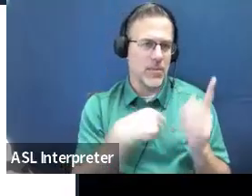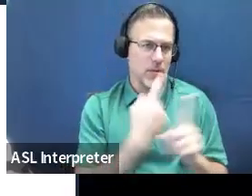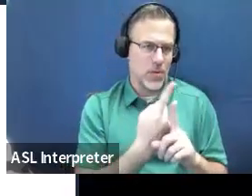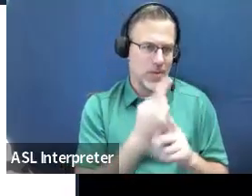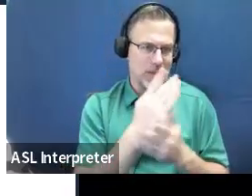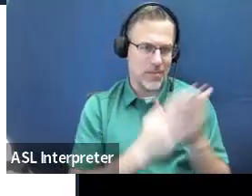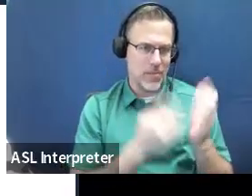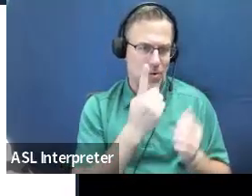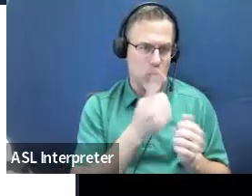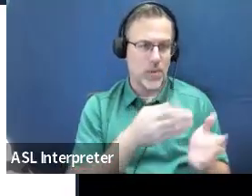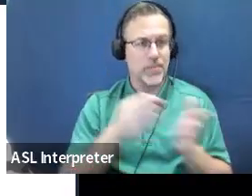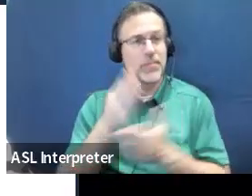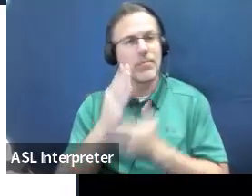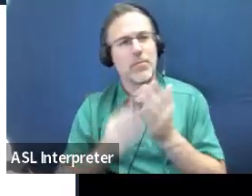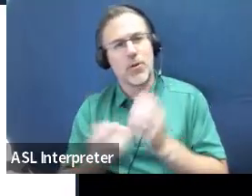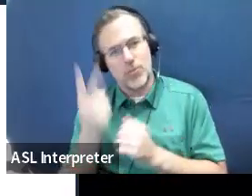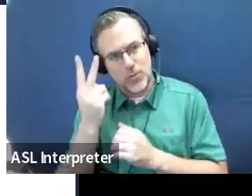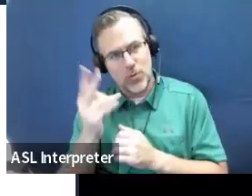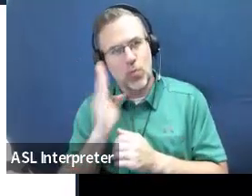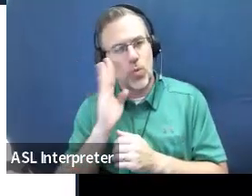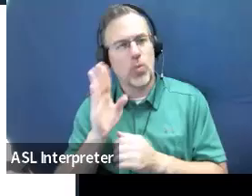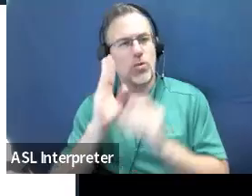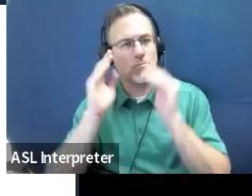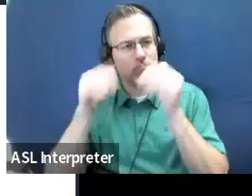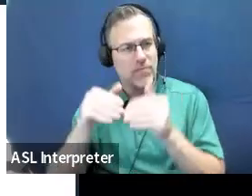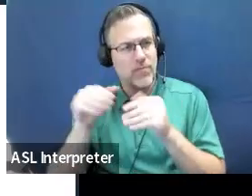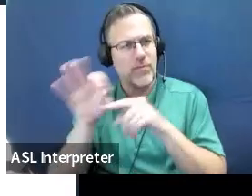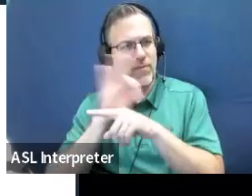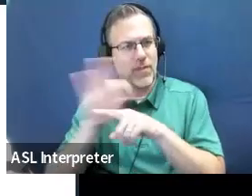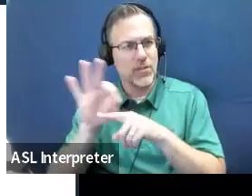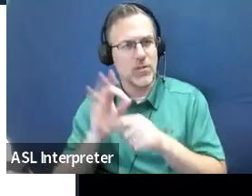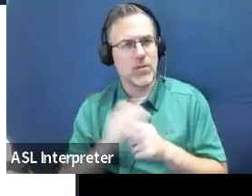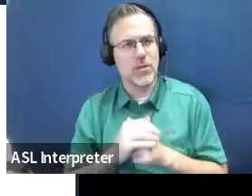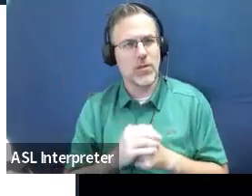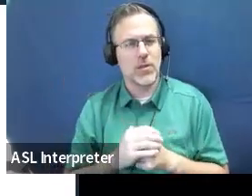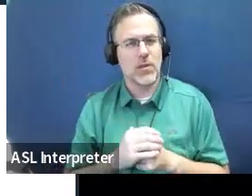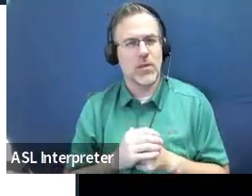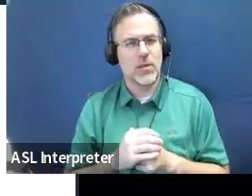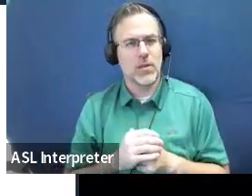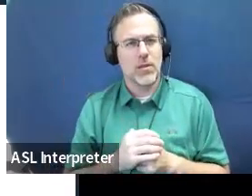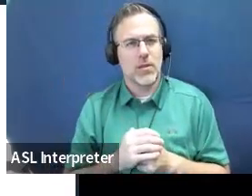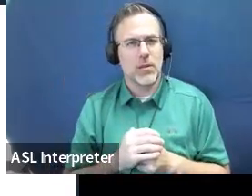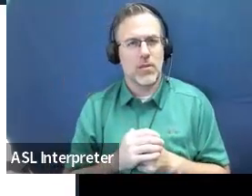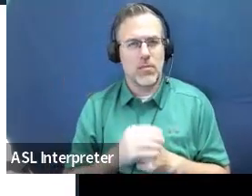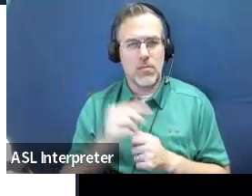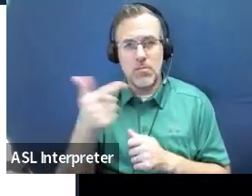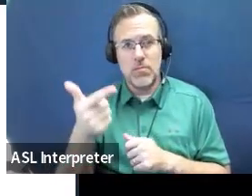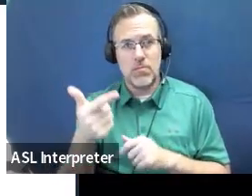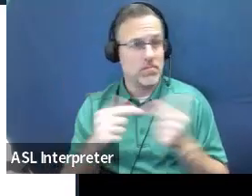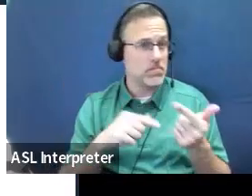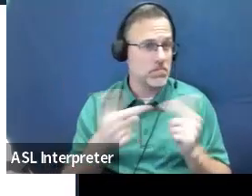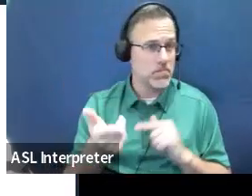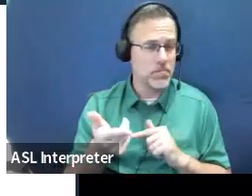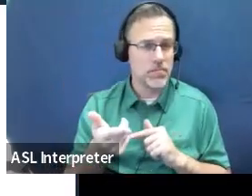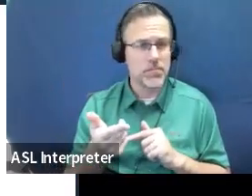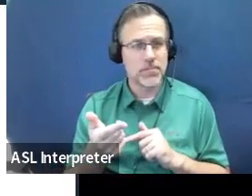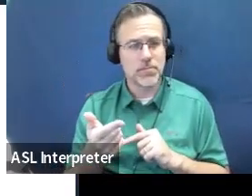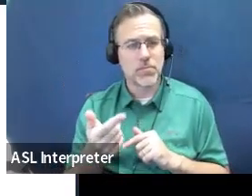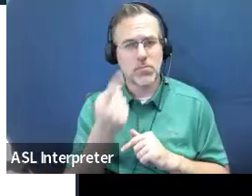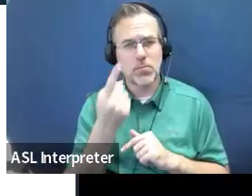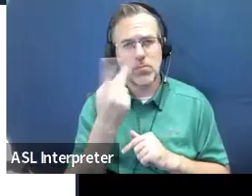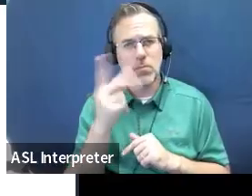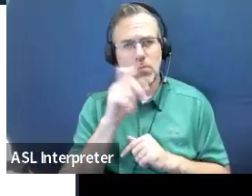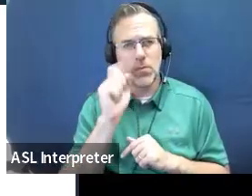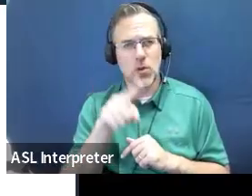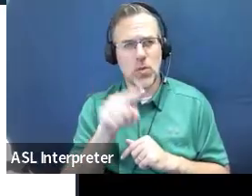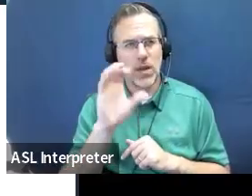1. Part 2 is where we'll talk about functional. Oh, sorry, Carly. Go ahead. No, go ahead. Yep. There are a couple of